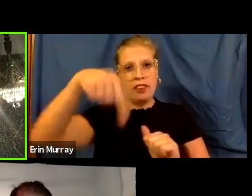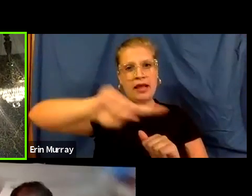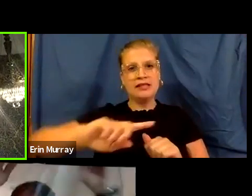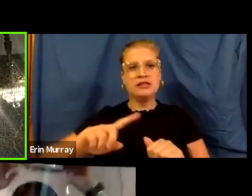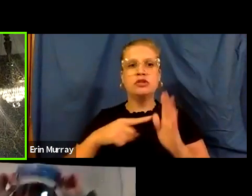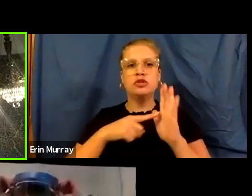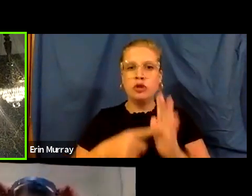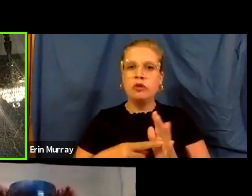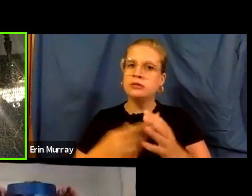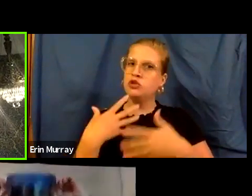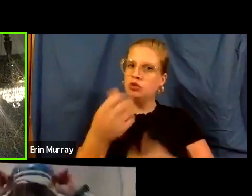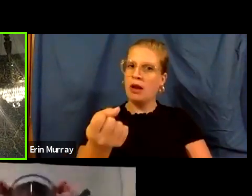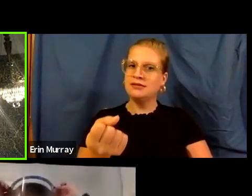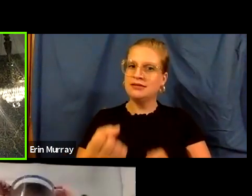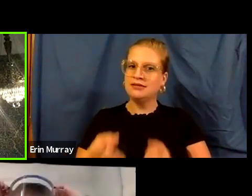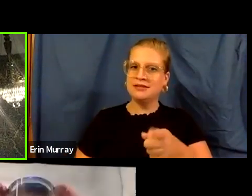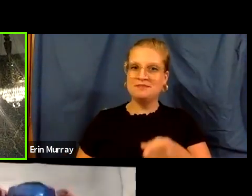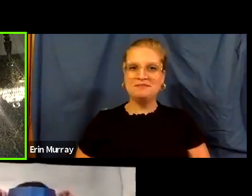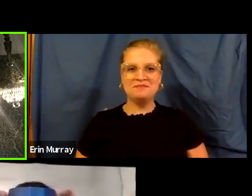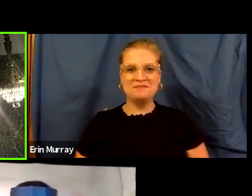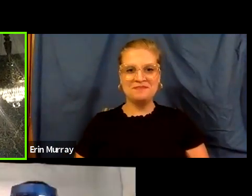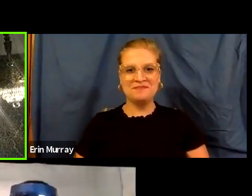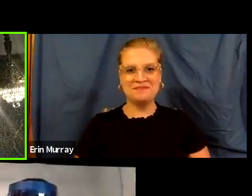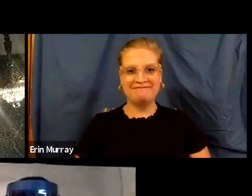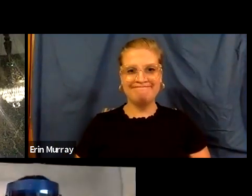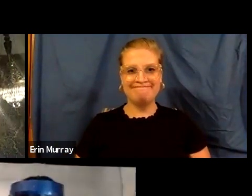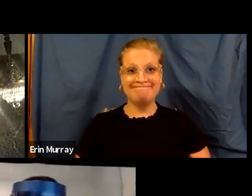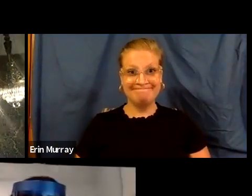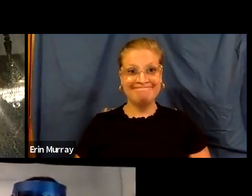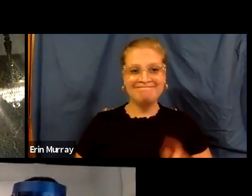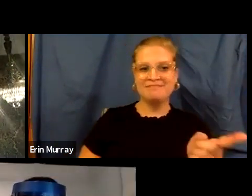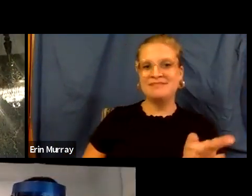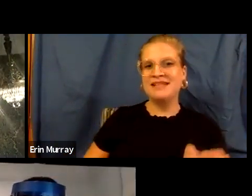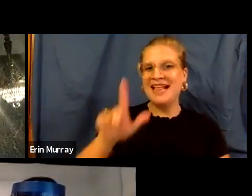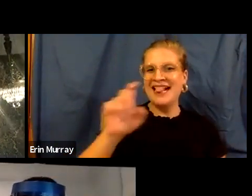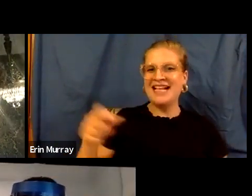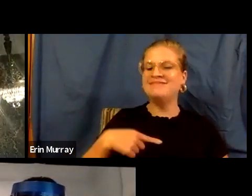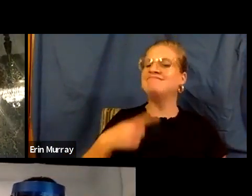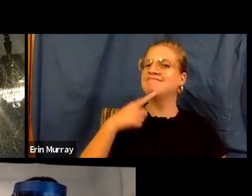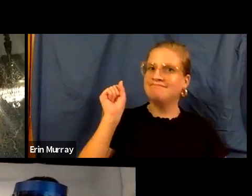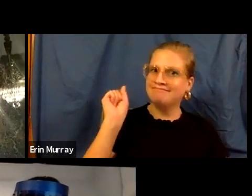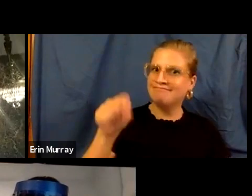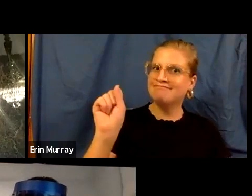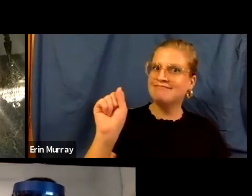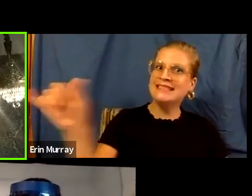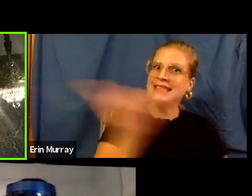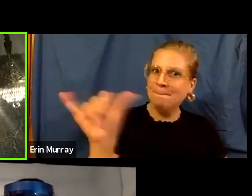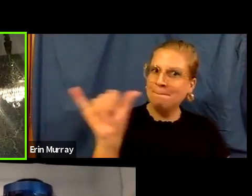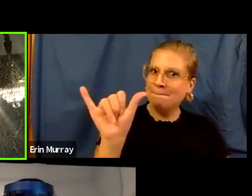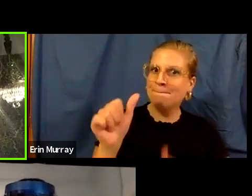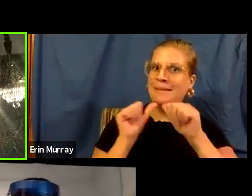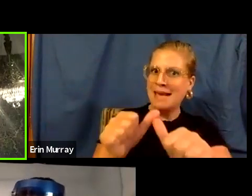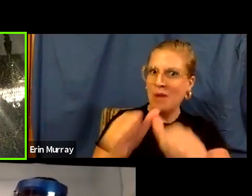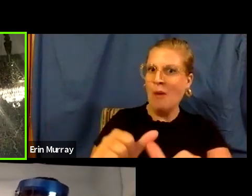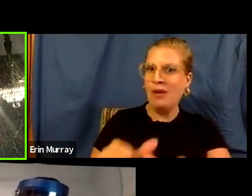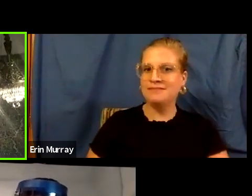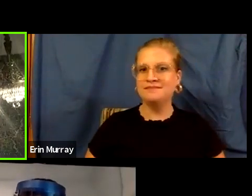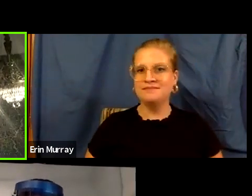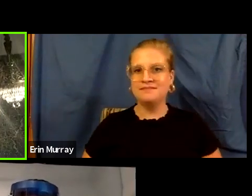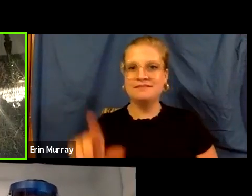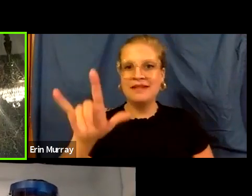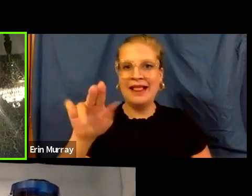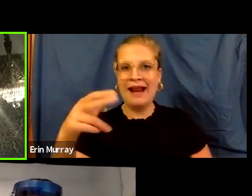trust and get it done. And I'm gonna say ditto to keep it moving. Yeah. Yes, thank you so much,